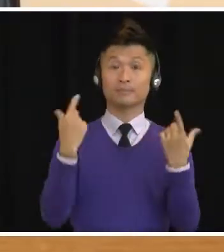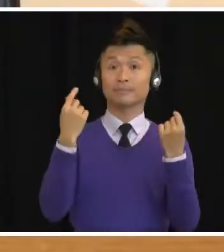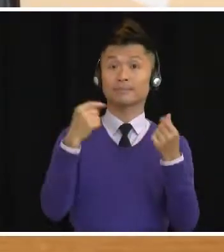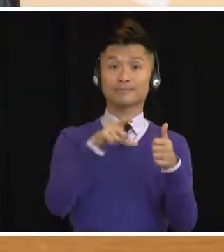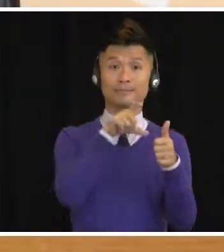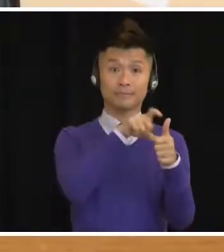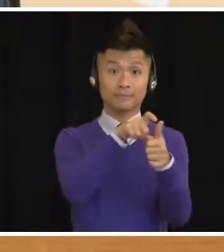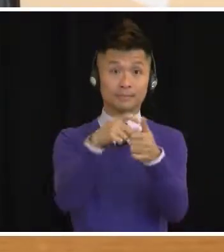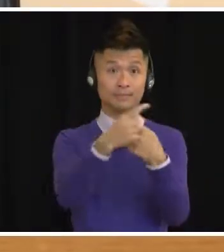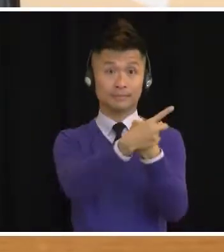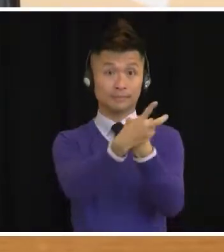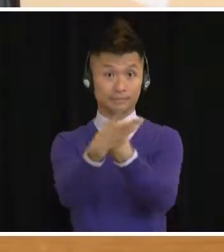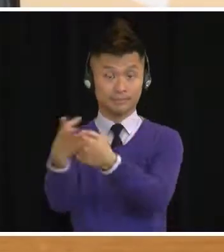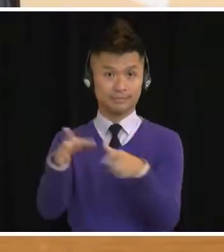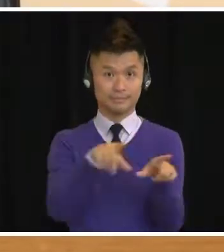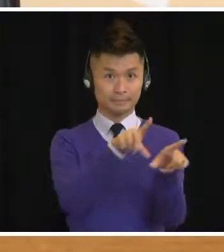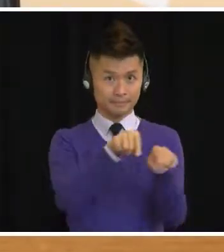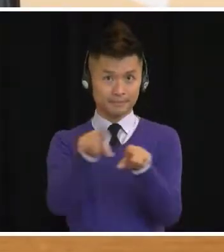tomorrow,